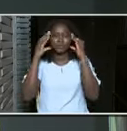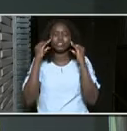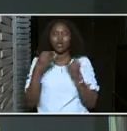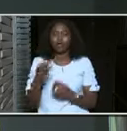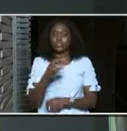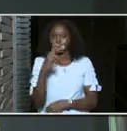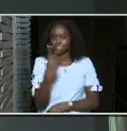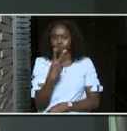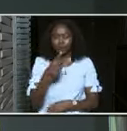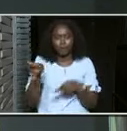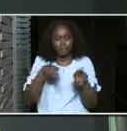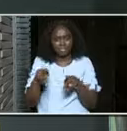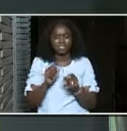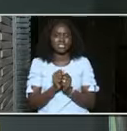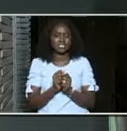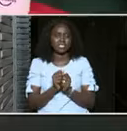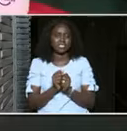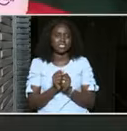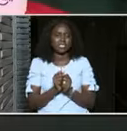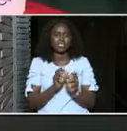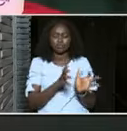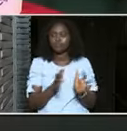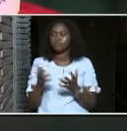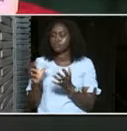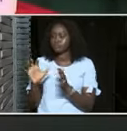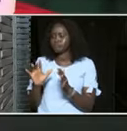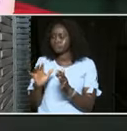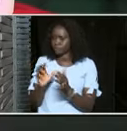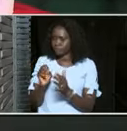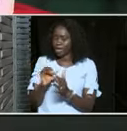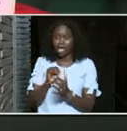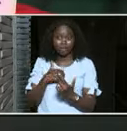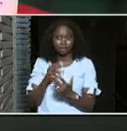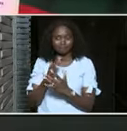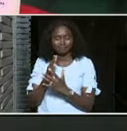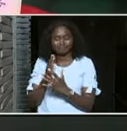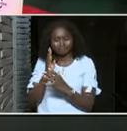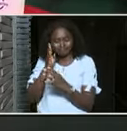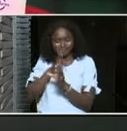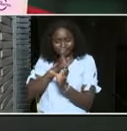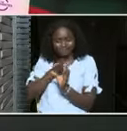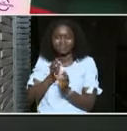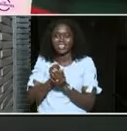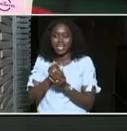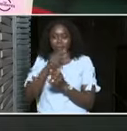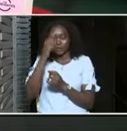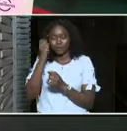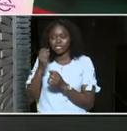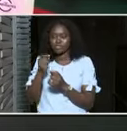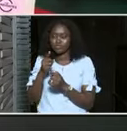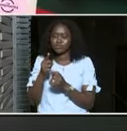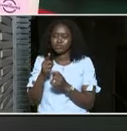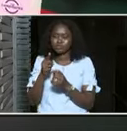two parties, and so, my humble self, so and I many have, others. I have to interrupt, because in making your statement